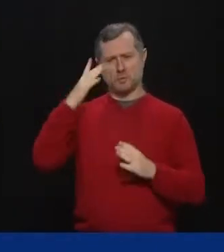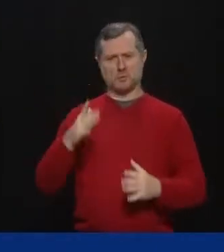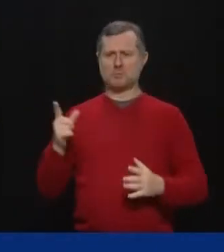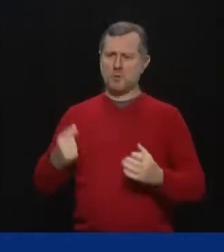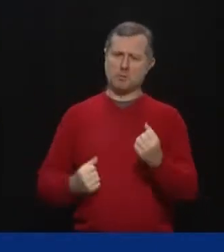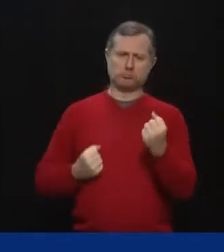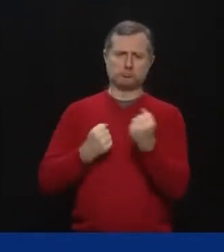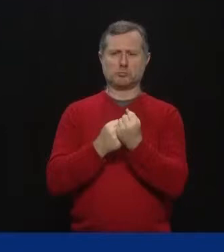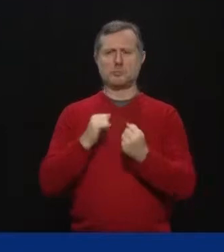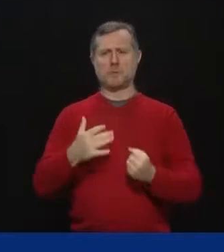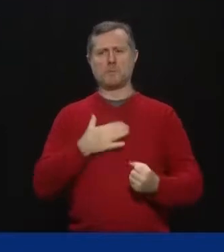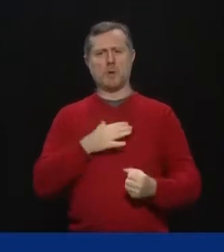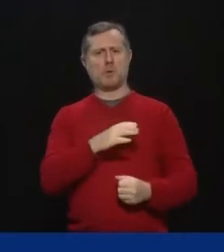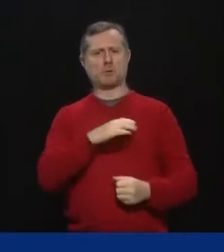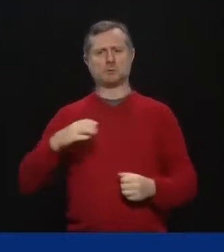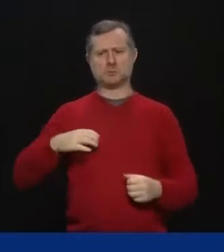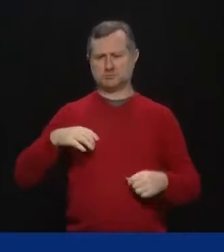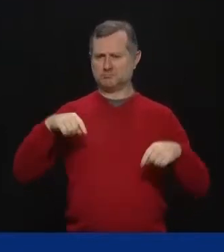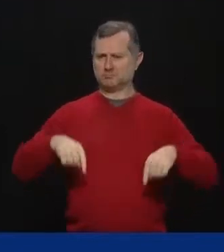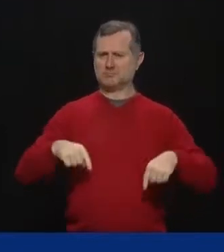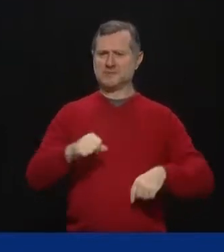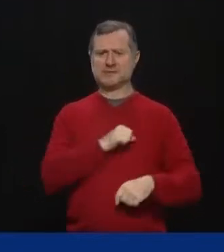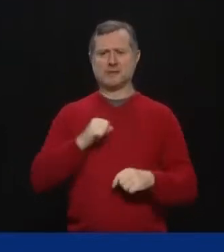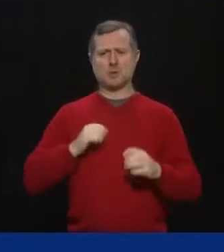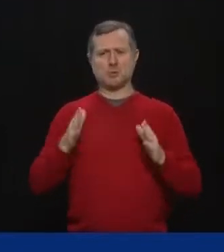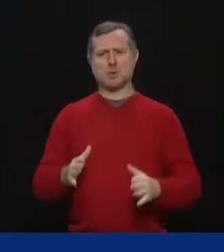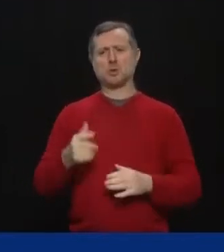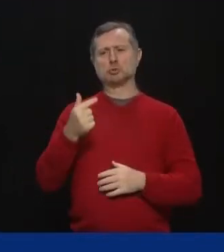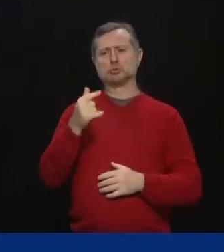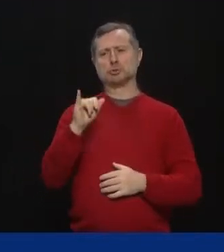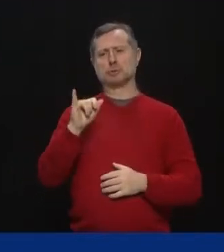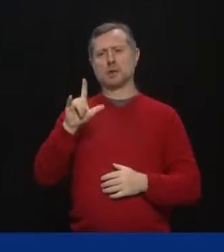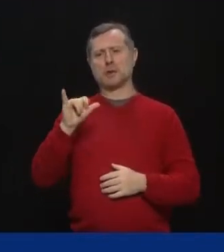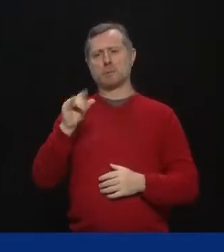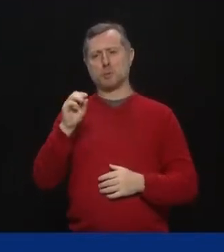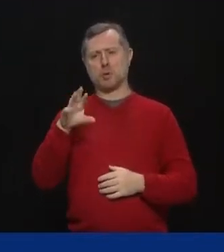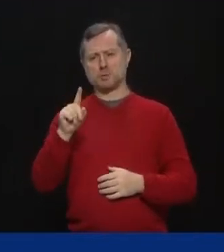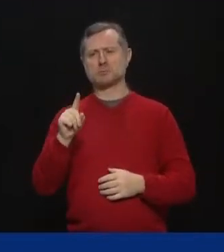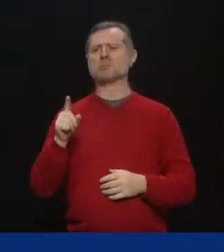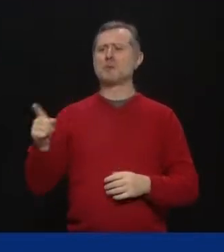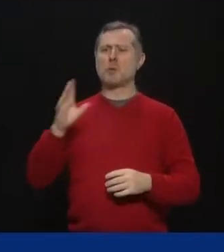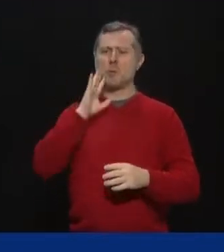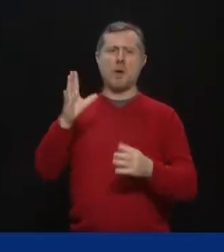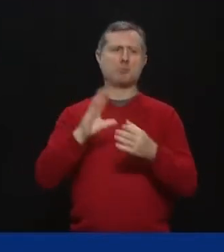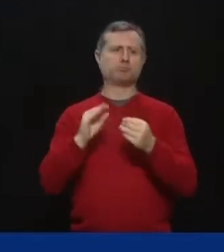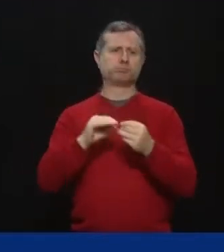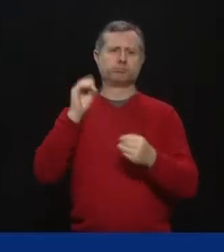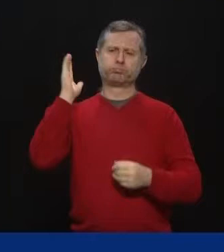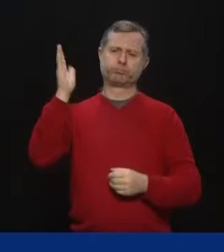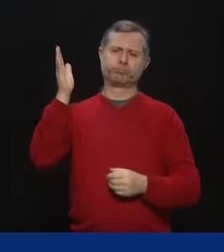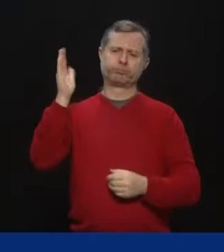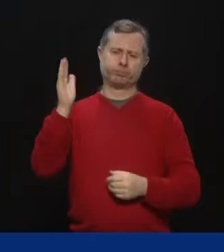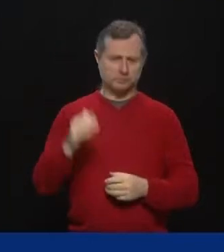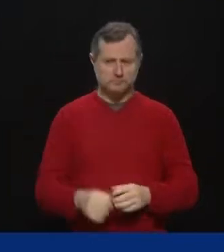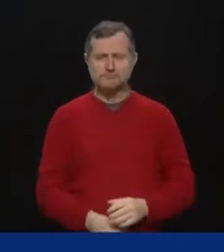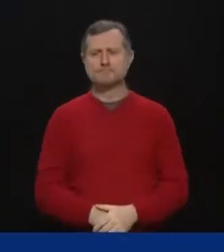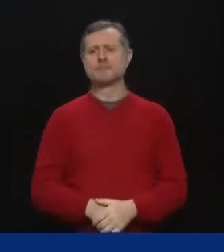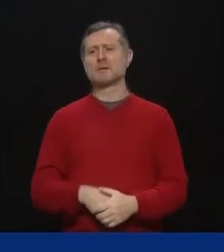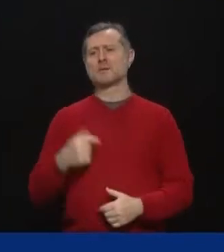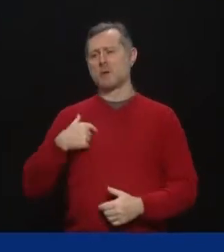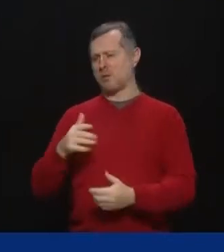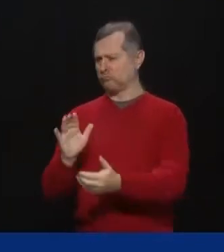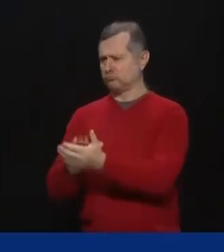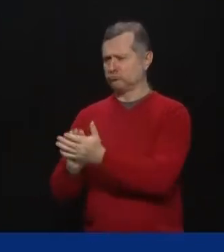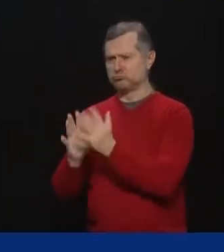landed in Congress, and she was our senator, Senator Kirsten Gillibrand. I want to thank her. You're going to hear from her in a couple of minutes, but Senator Gillibrand, I wanted to recognize